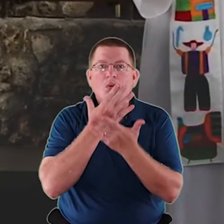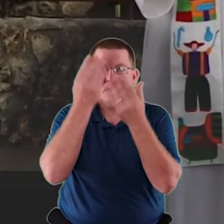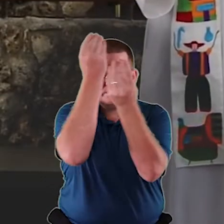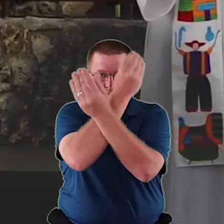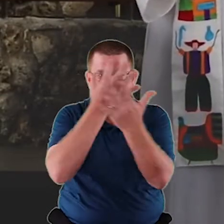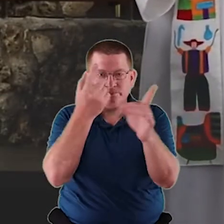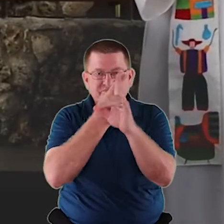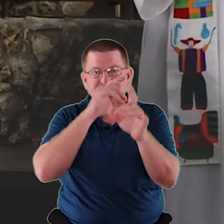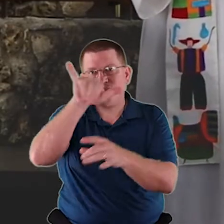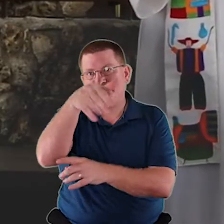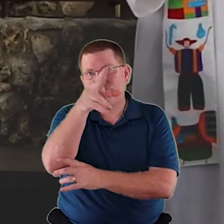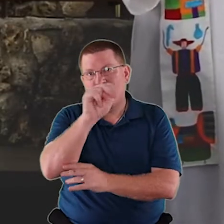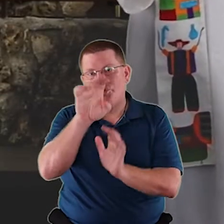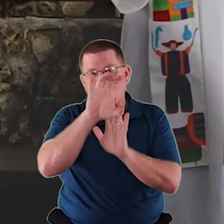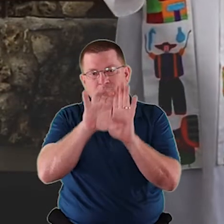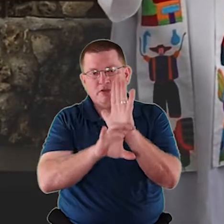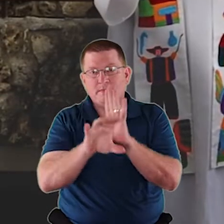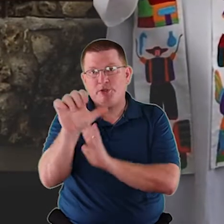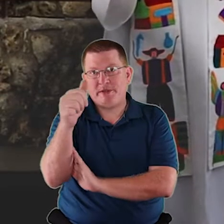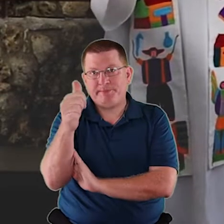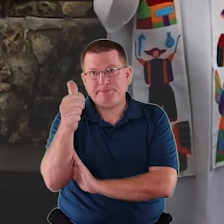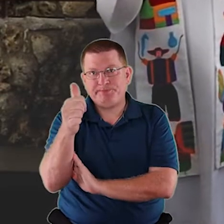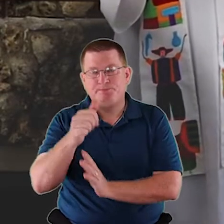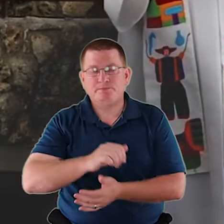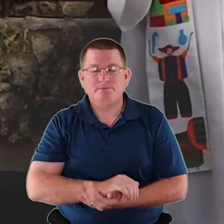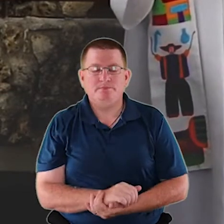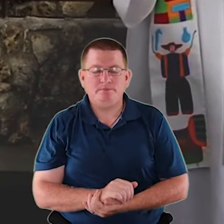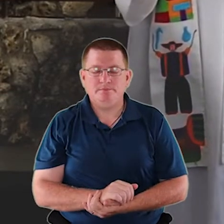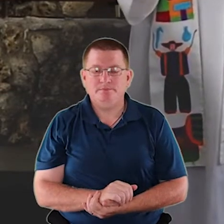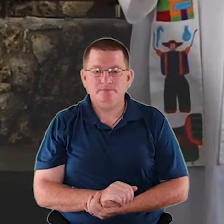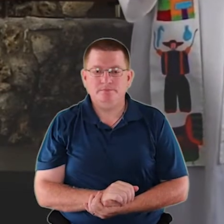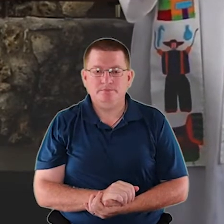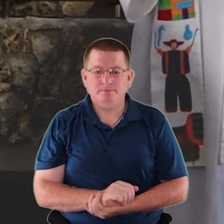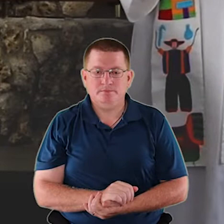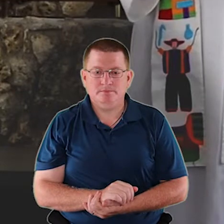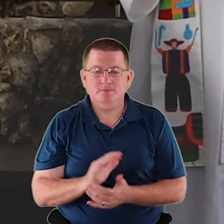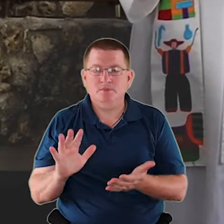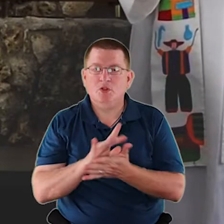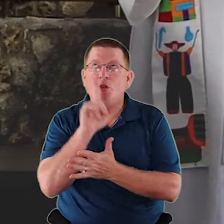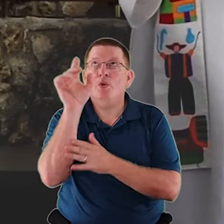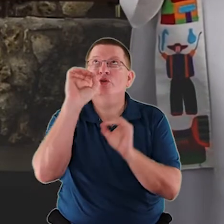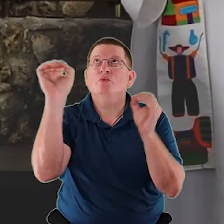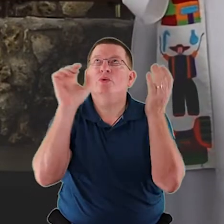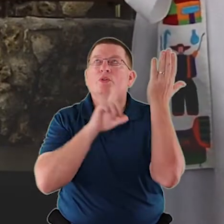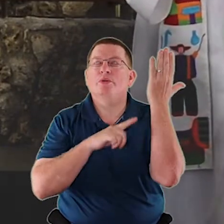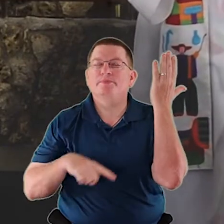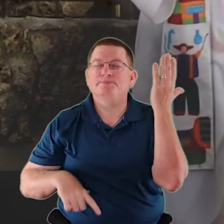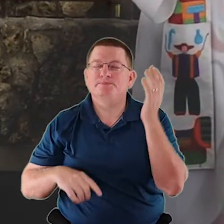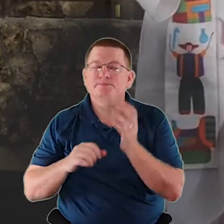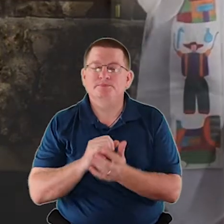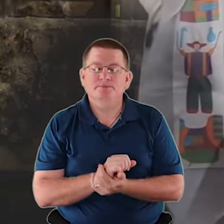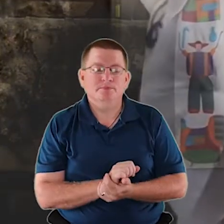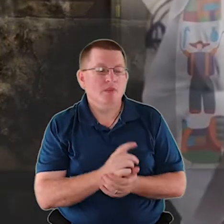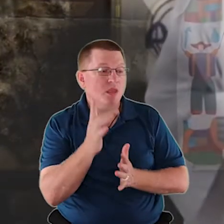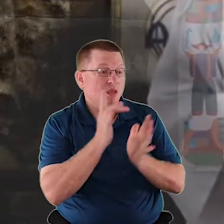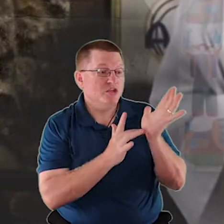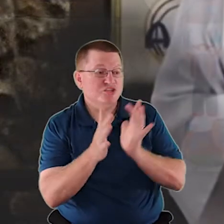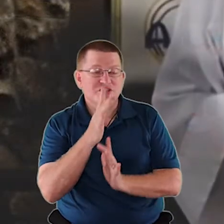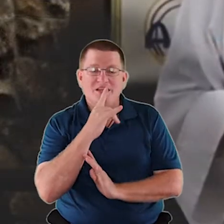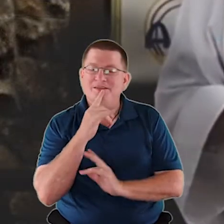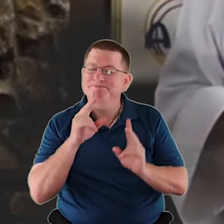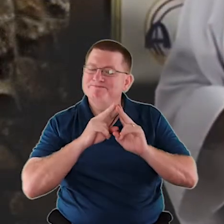Holy Gospel according to John, the 10th chapter. Glory to you, O Lord. Jesus